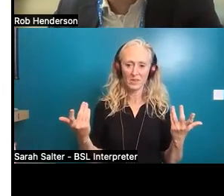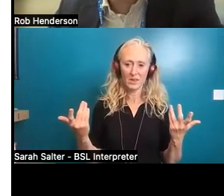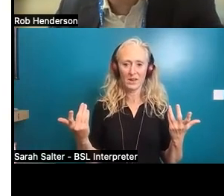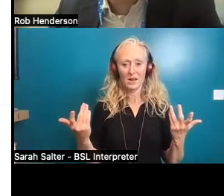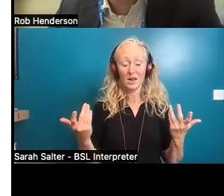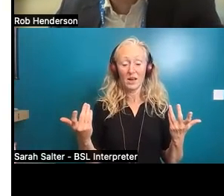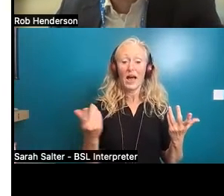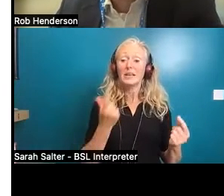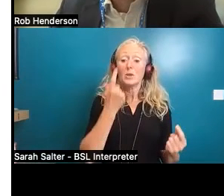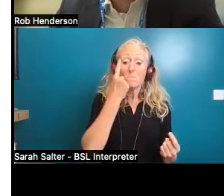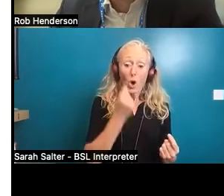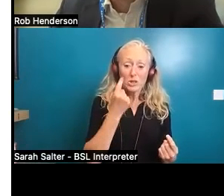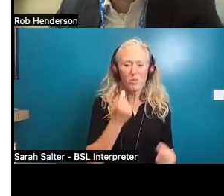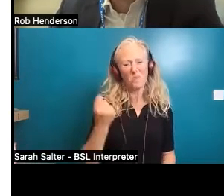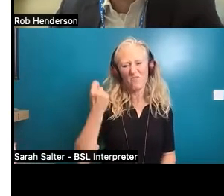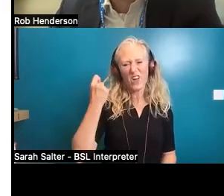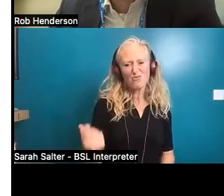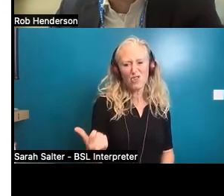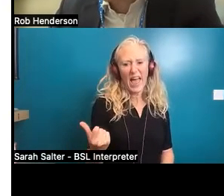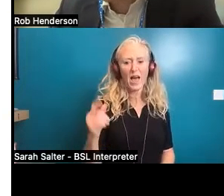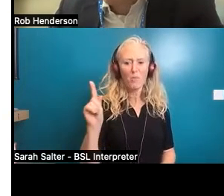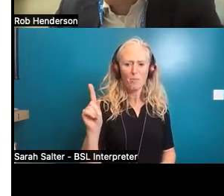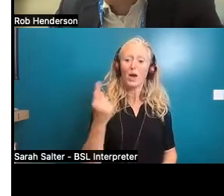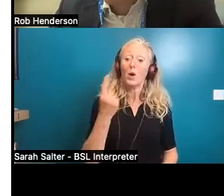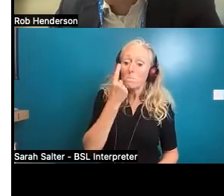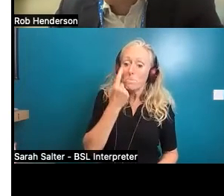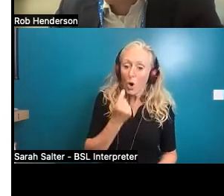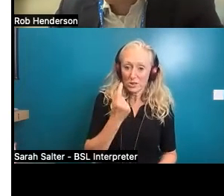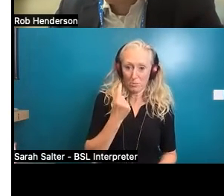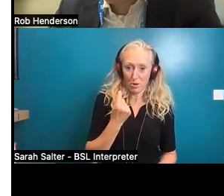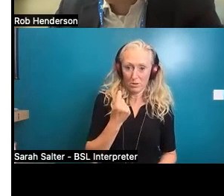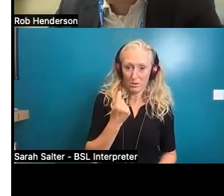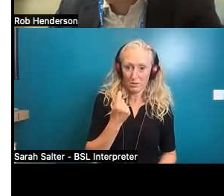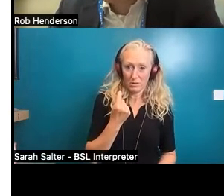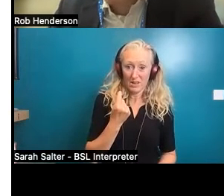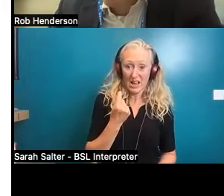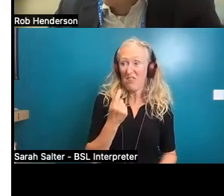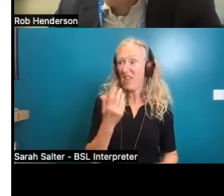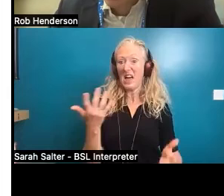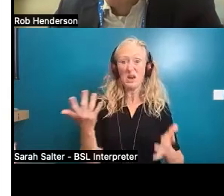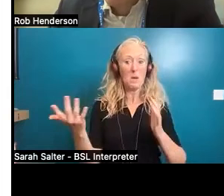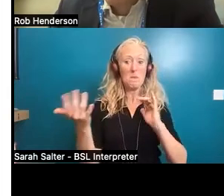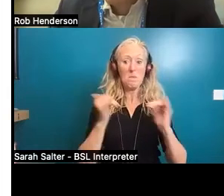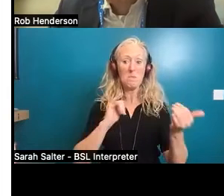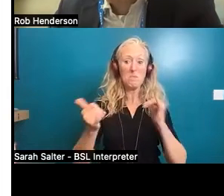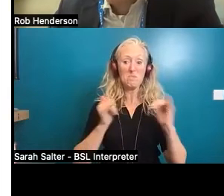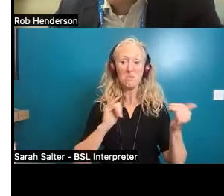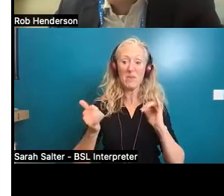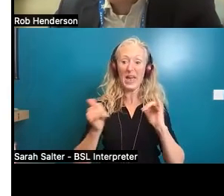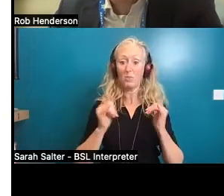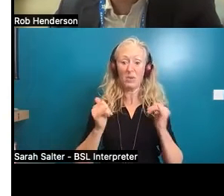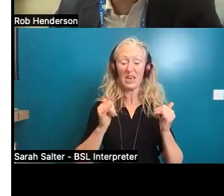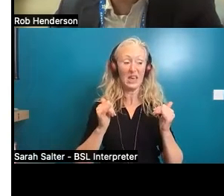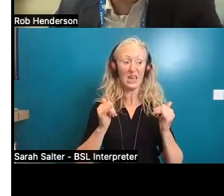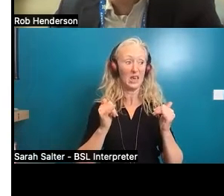uncommon, but possible, that by chance the child happens to carry